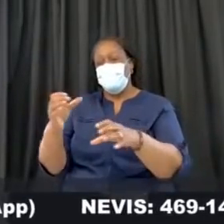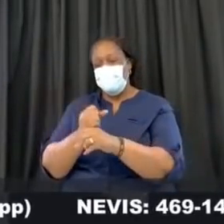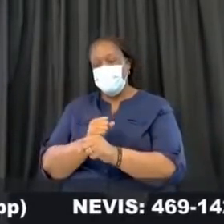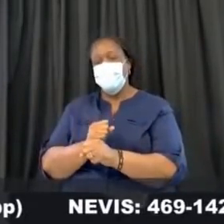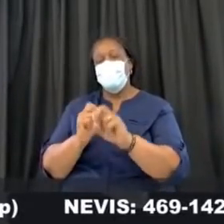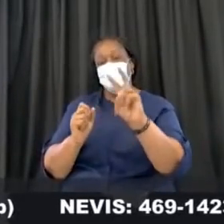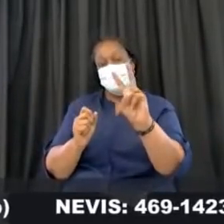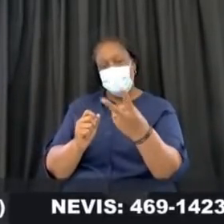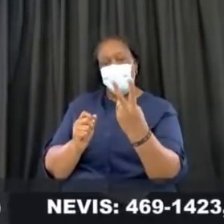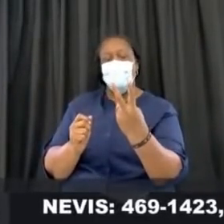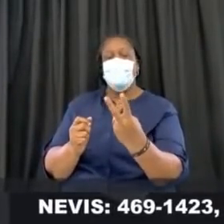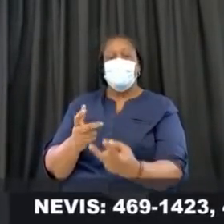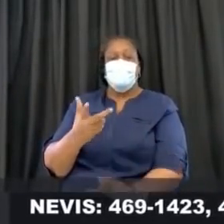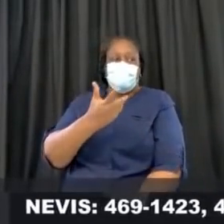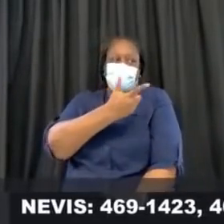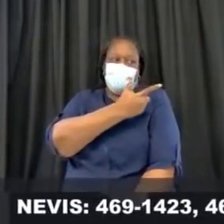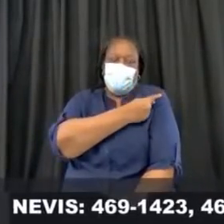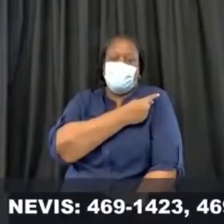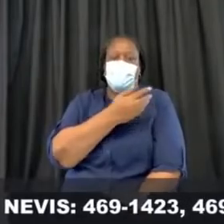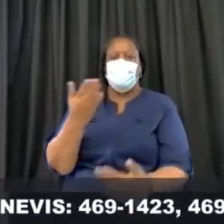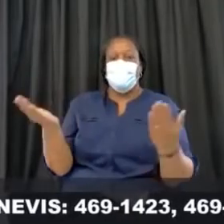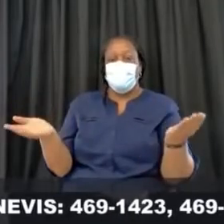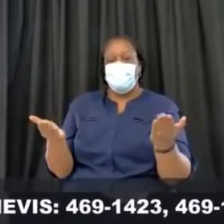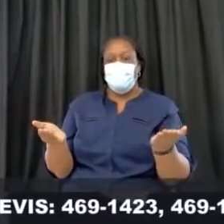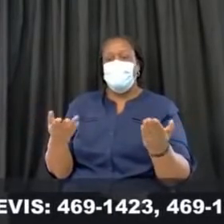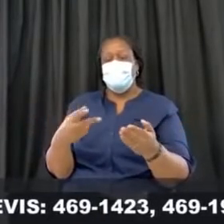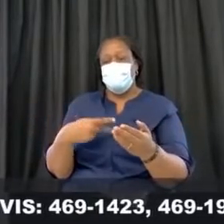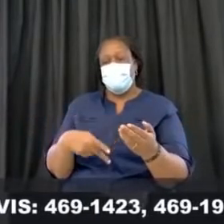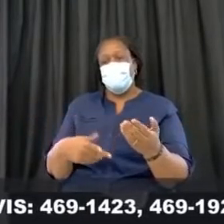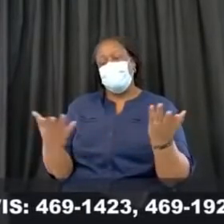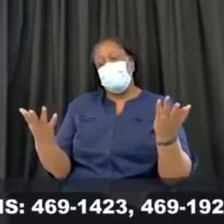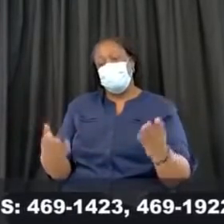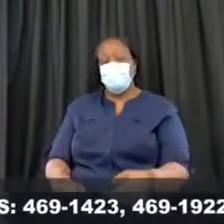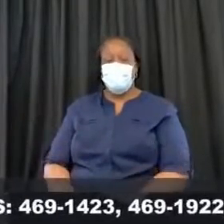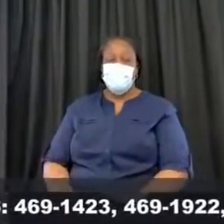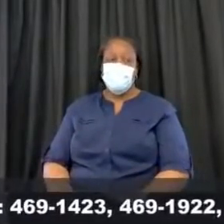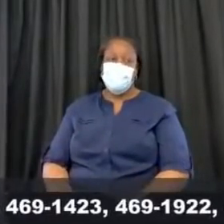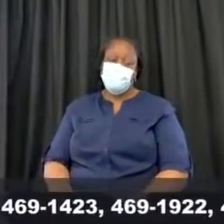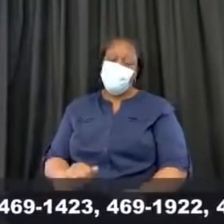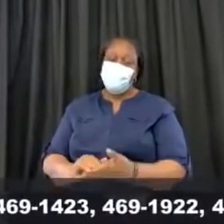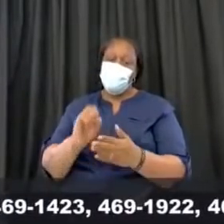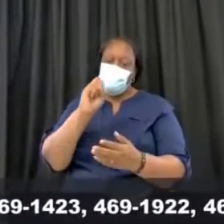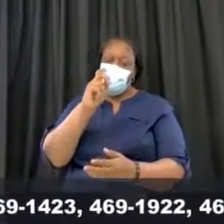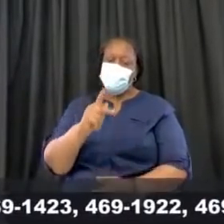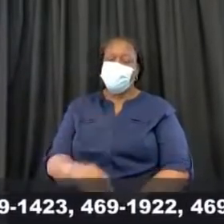and receiving their second dose in country. Yes?